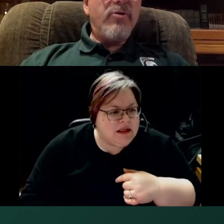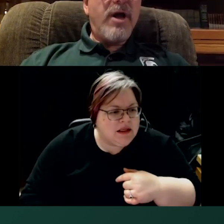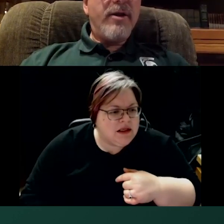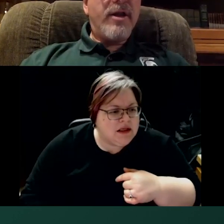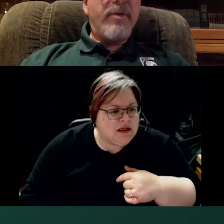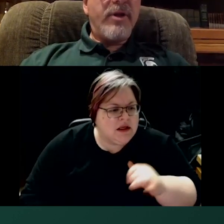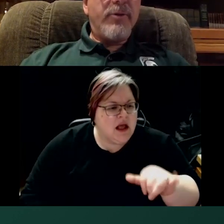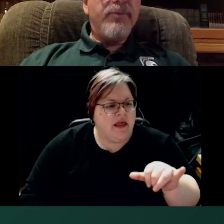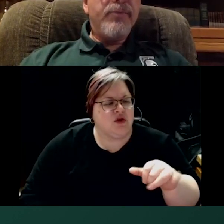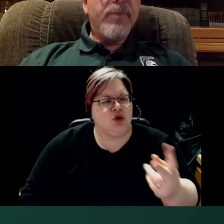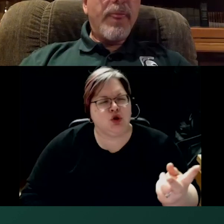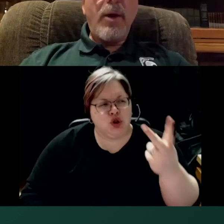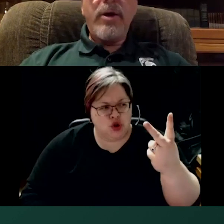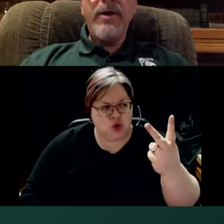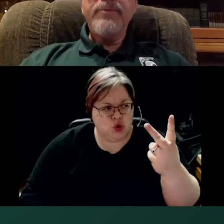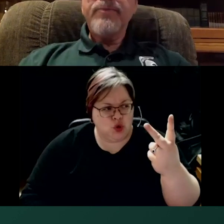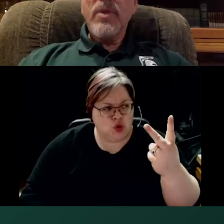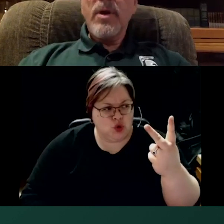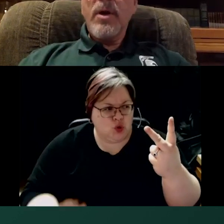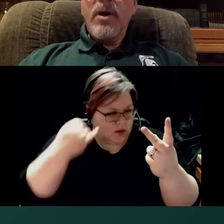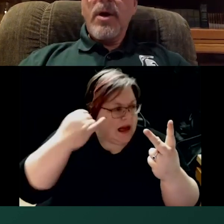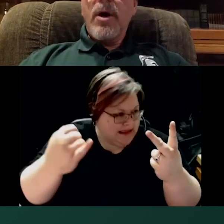There's two concepts here, okay?